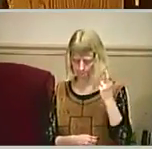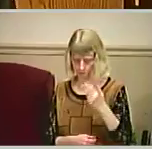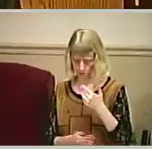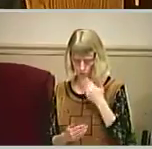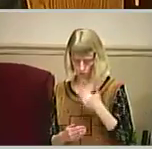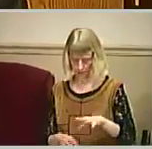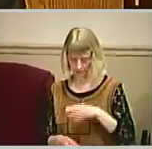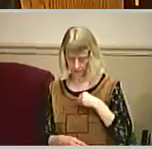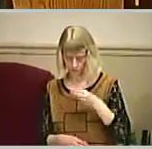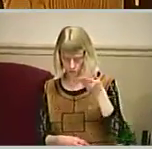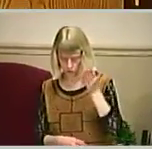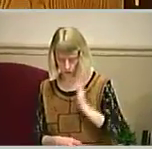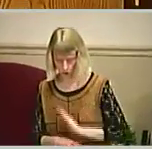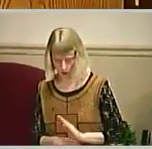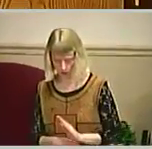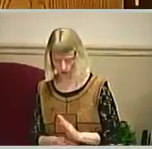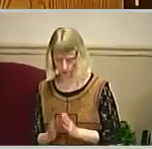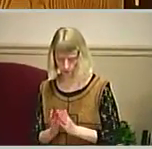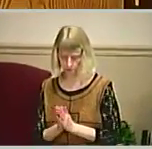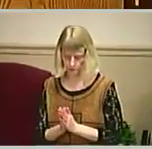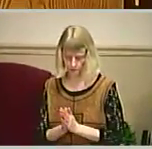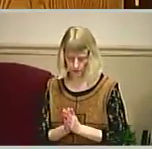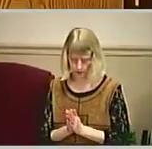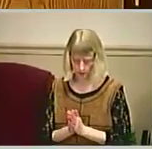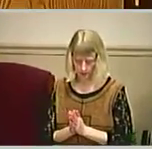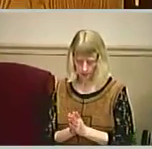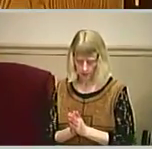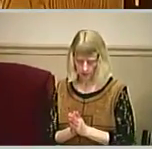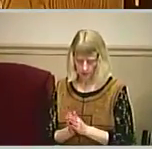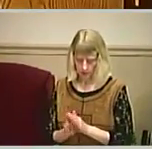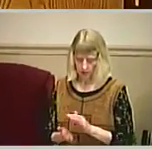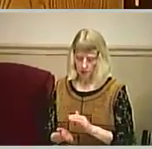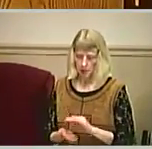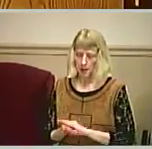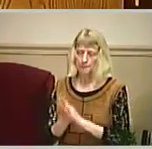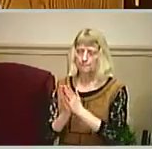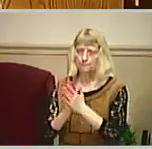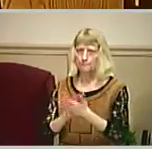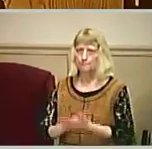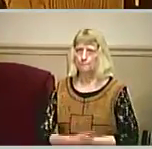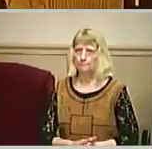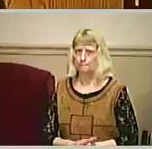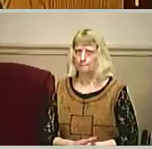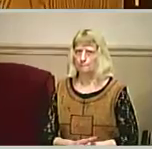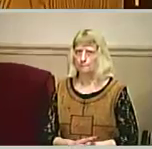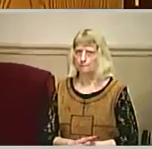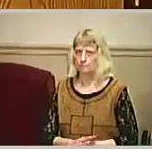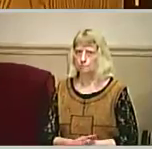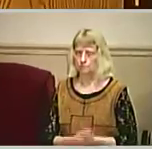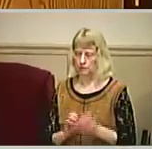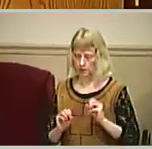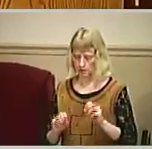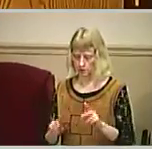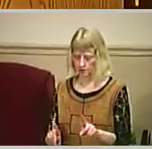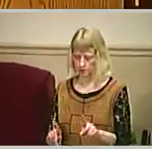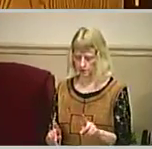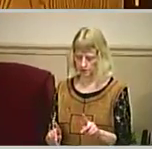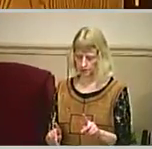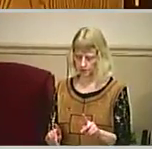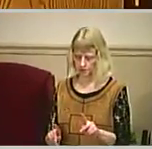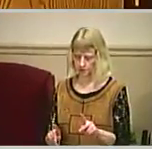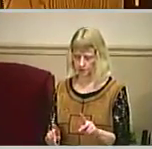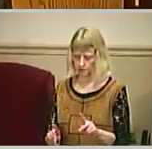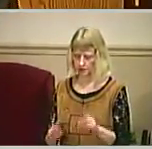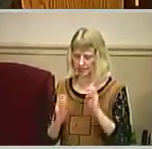good and acceptable unto God to pray is simply because of the fact that it becomes the opportunity, as it were, to get out